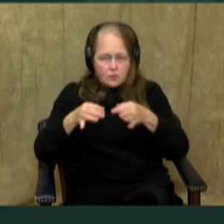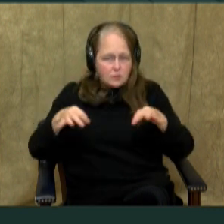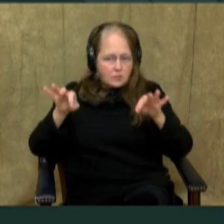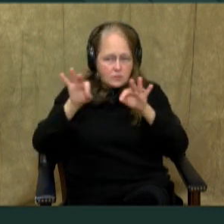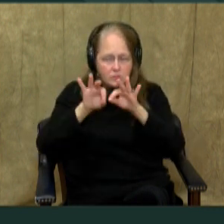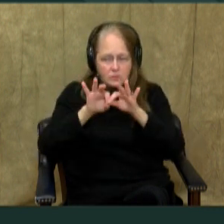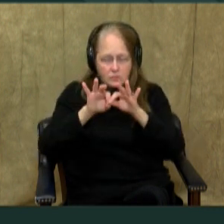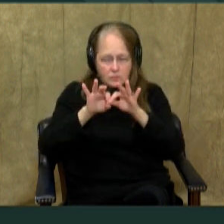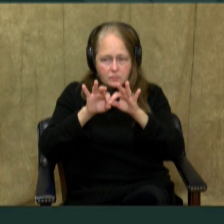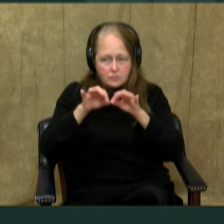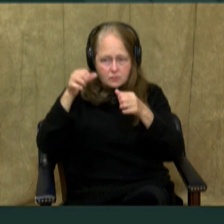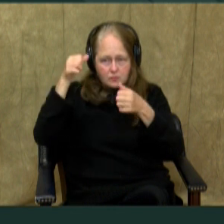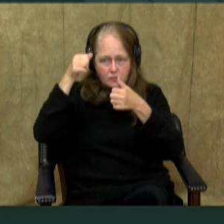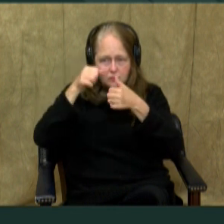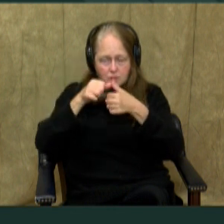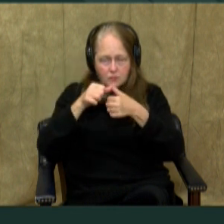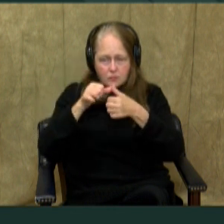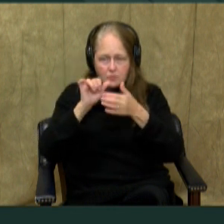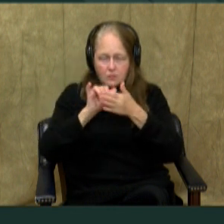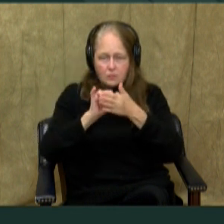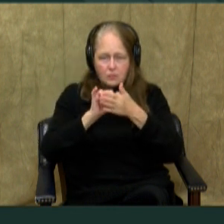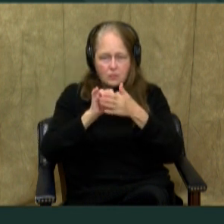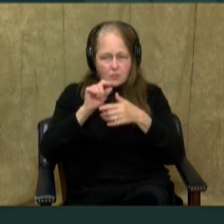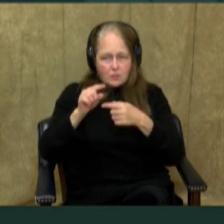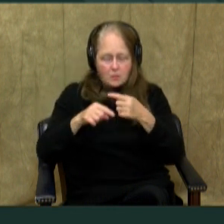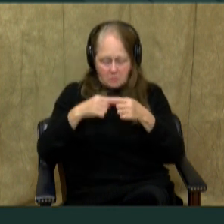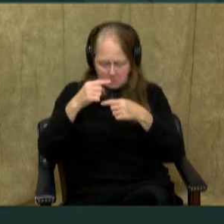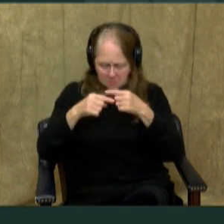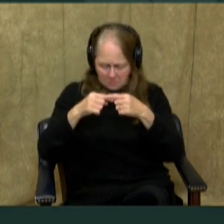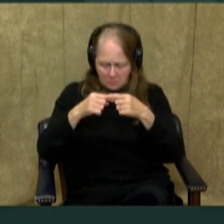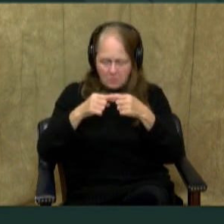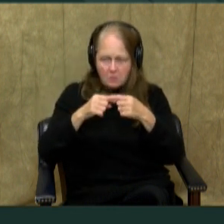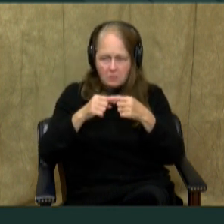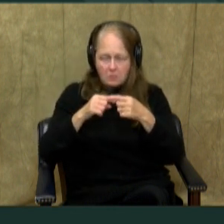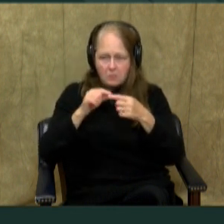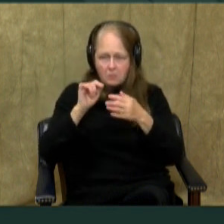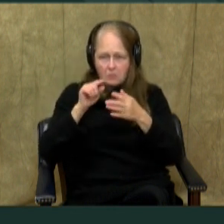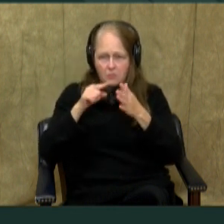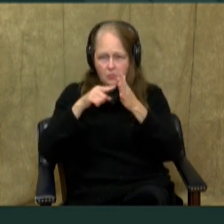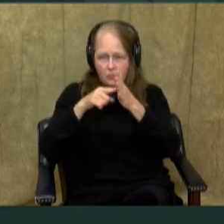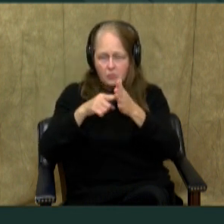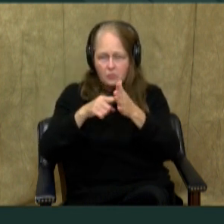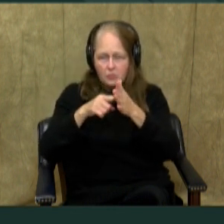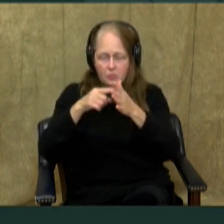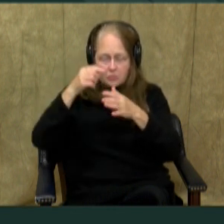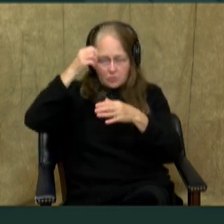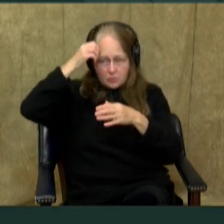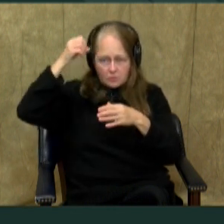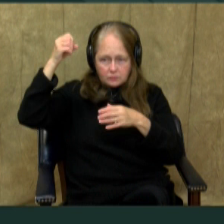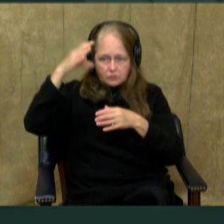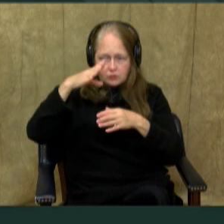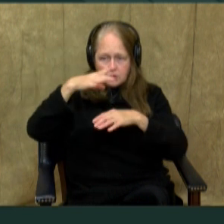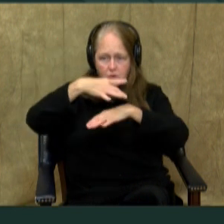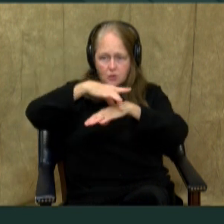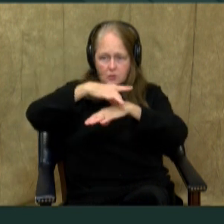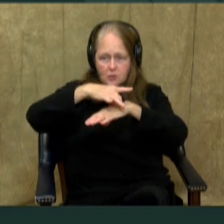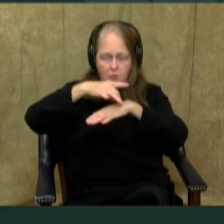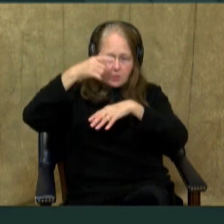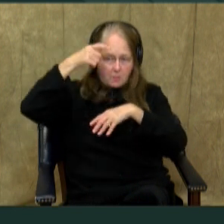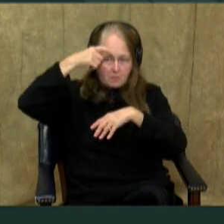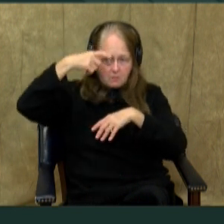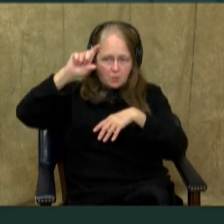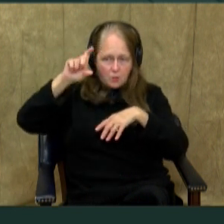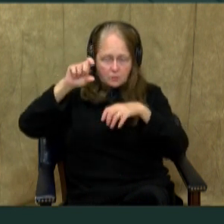is I want you to remember that this standard is all about modeling the sun, the earth, and the moon